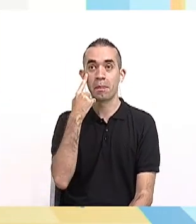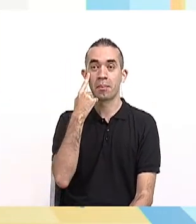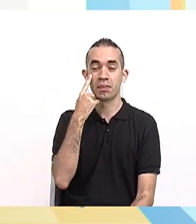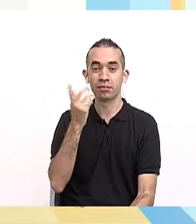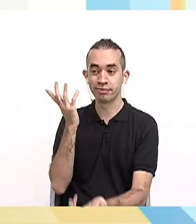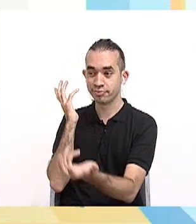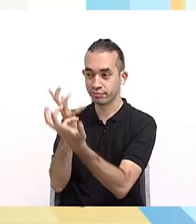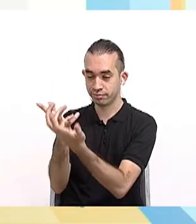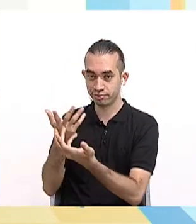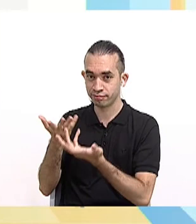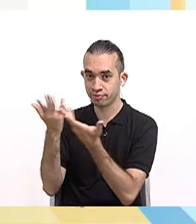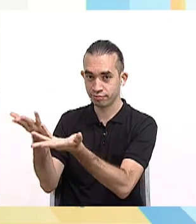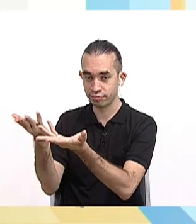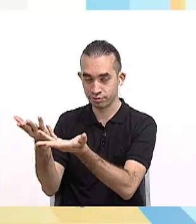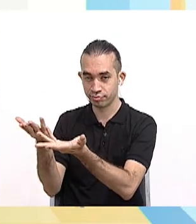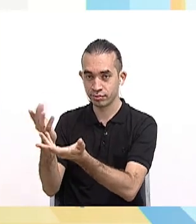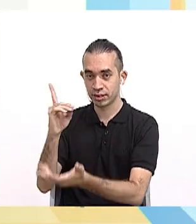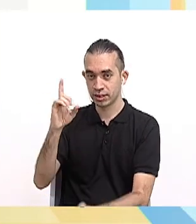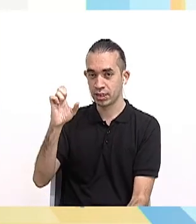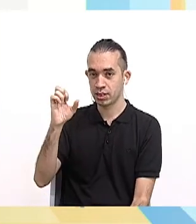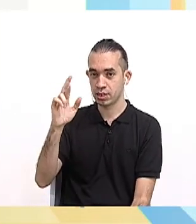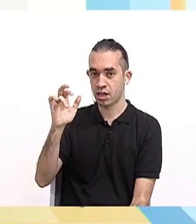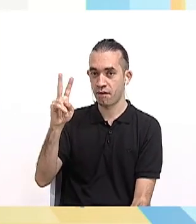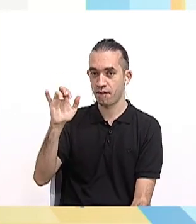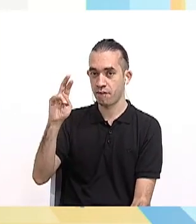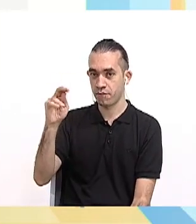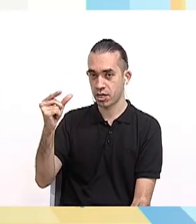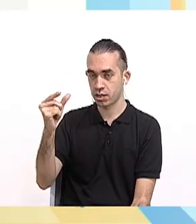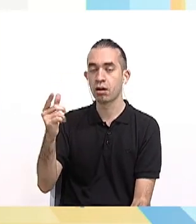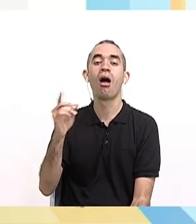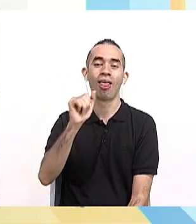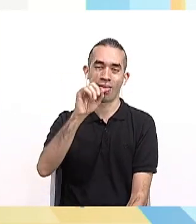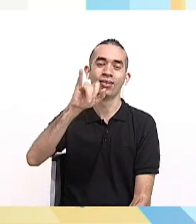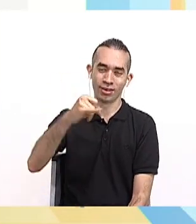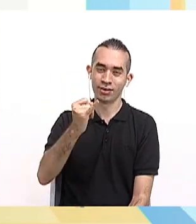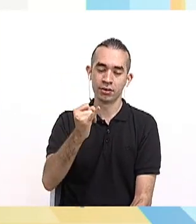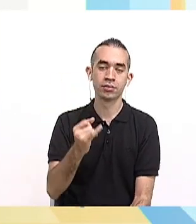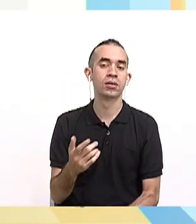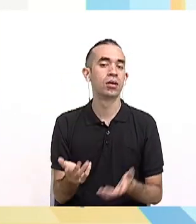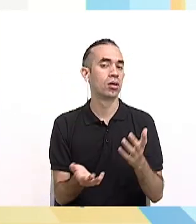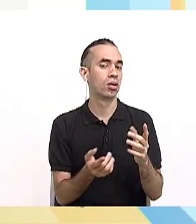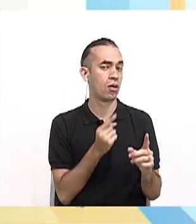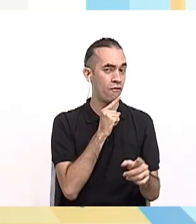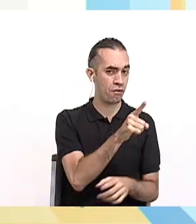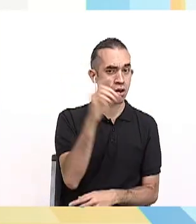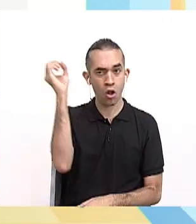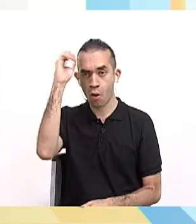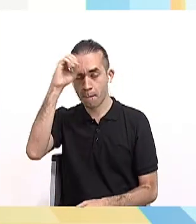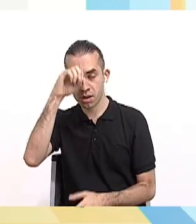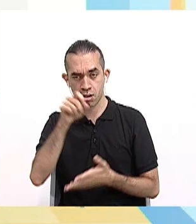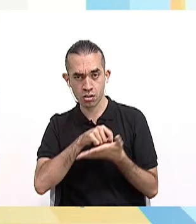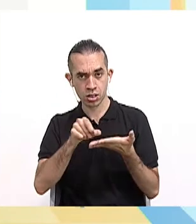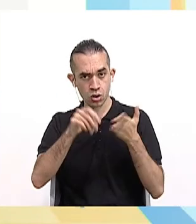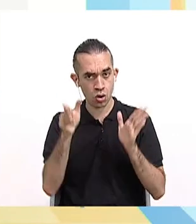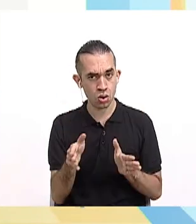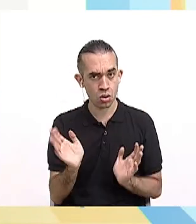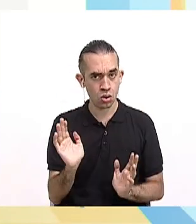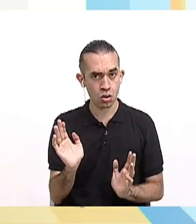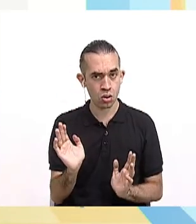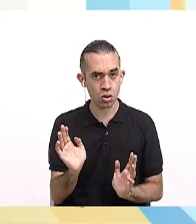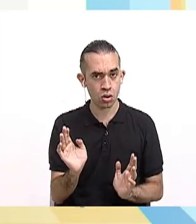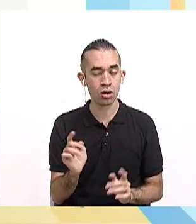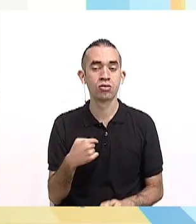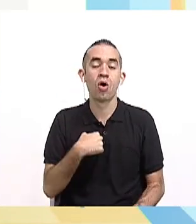right? Deserving is an adjective. Now, is that a fact or is that an opinion from the writer of the text? I think that is